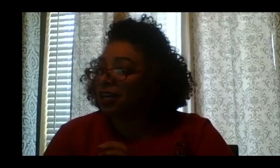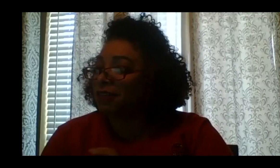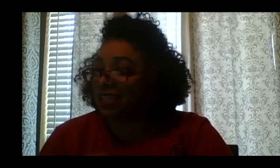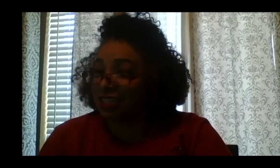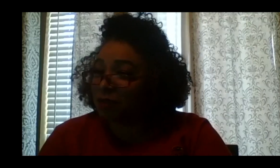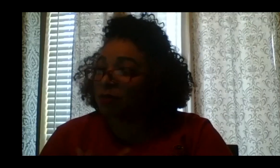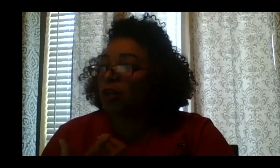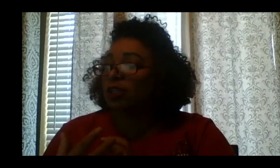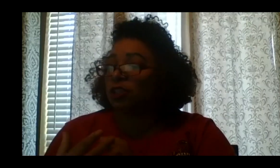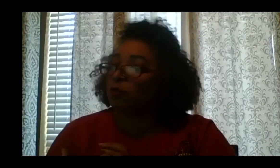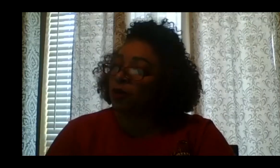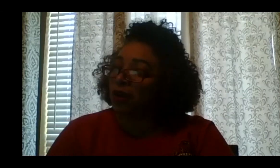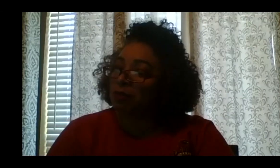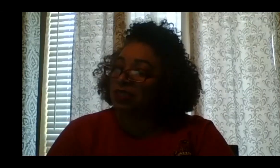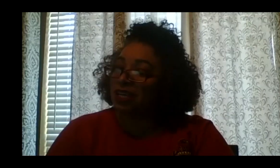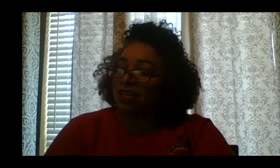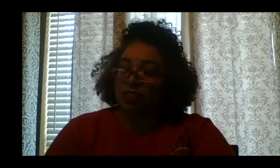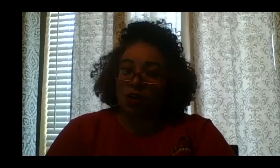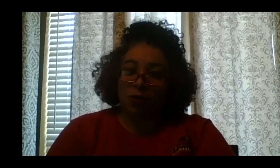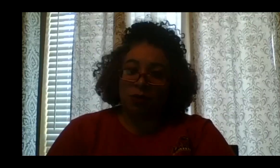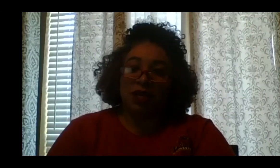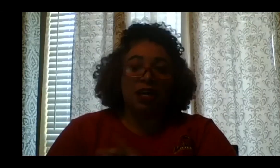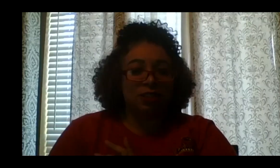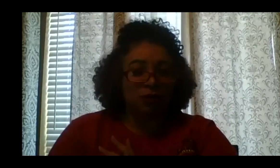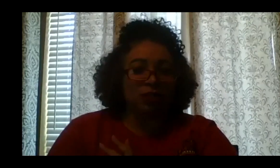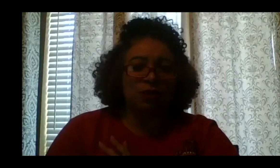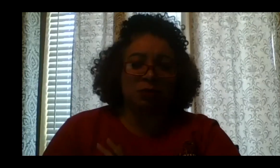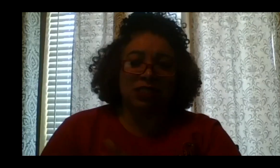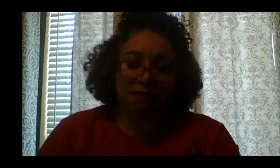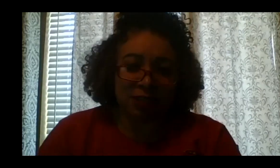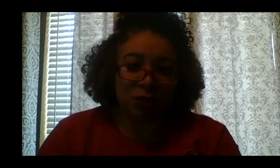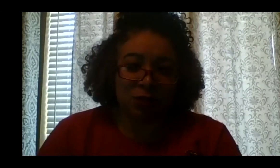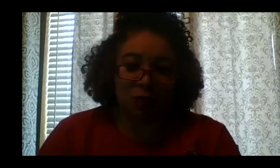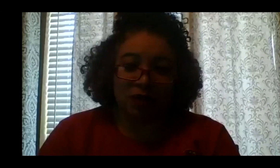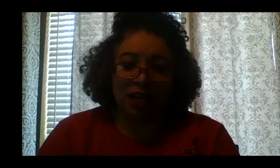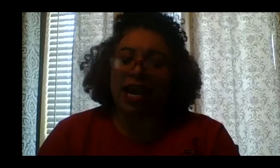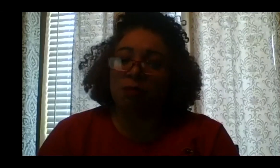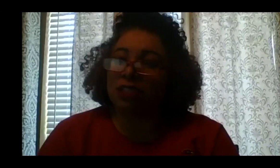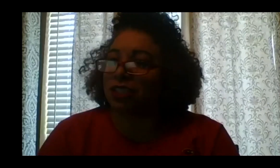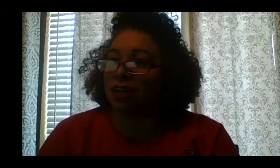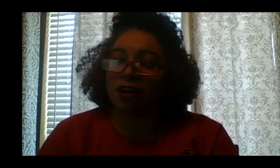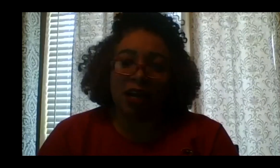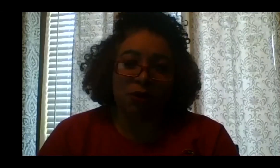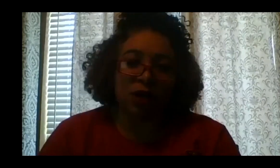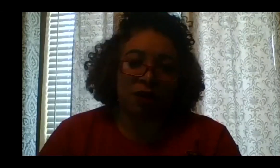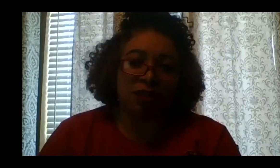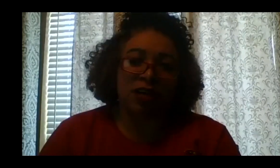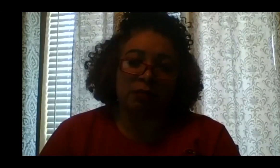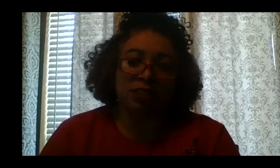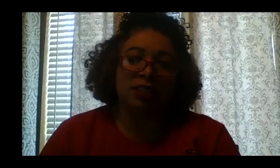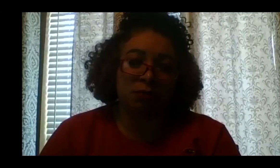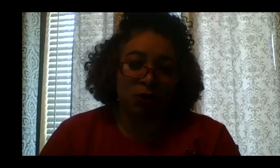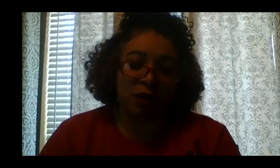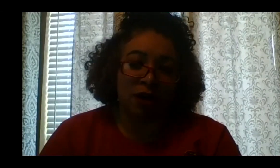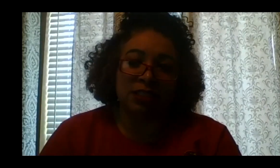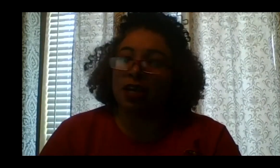cost of attending certain programs. So because those are so specific to like how much does the online program cost or how much